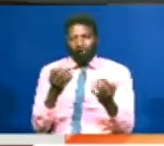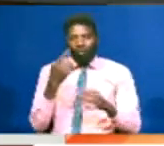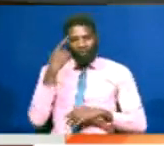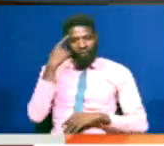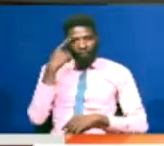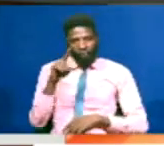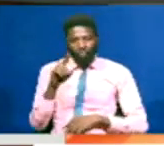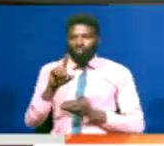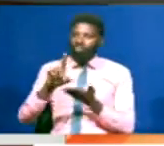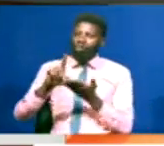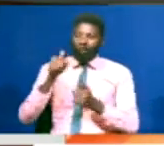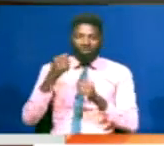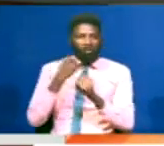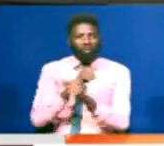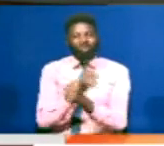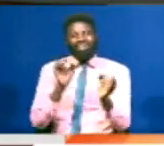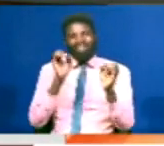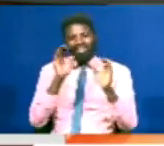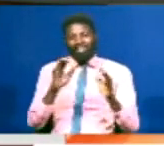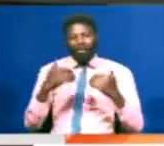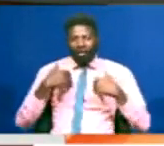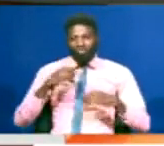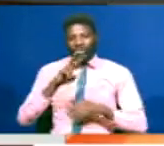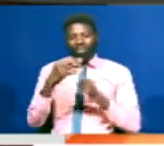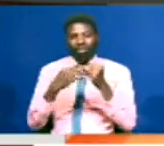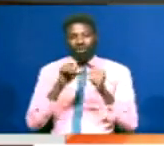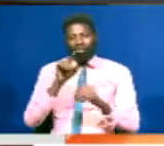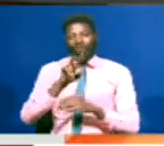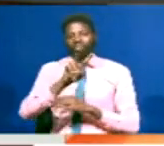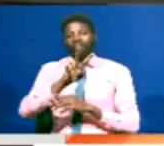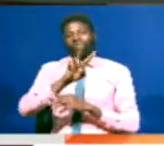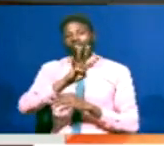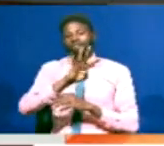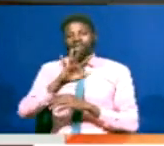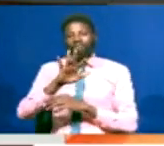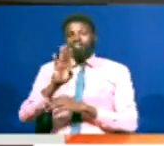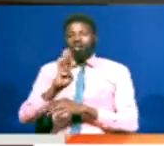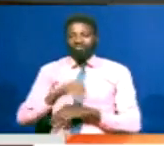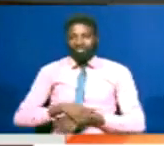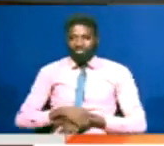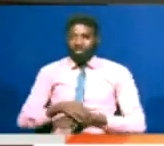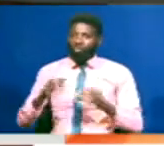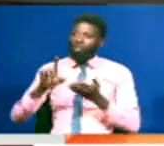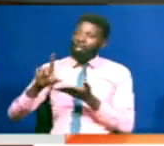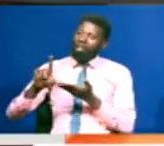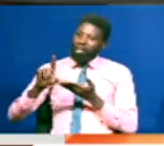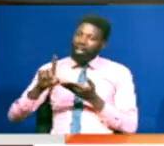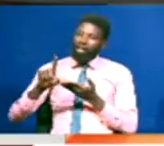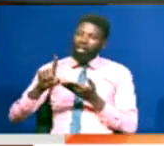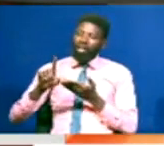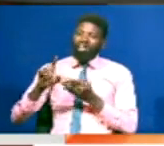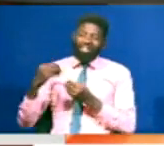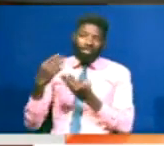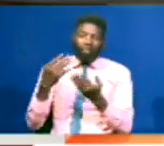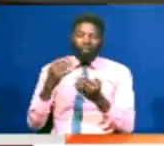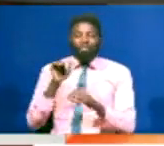non-performing loans to 28.45 billion shillings. The lender has recommended a dividend payout of